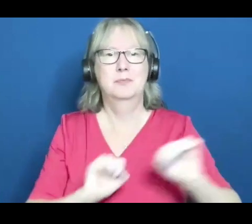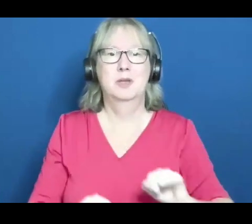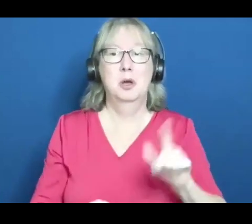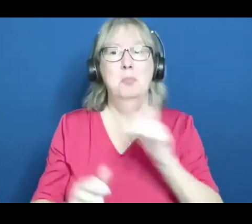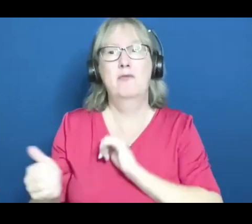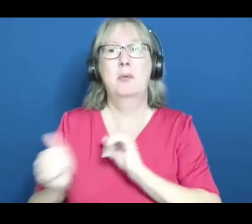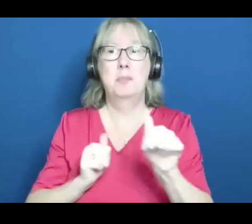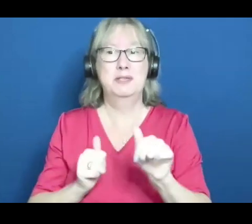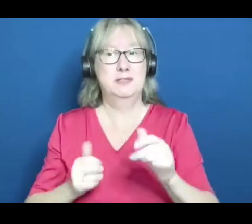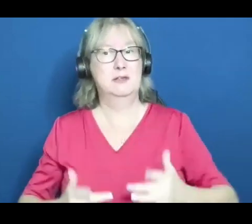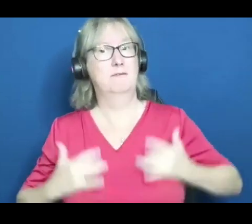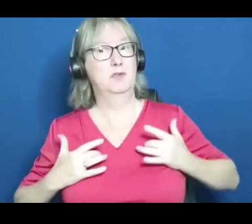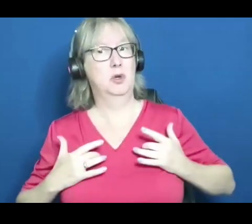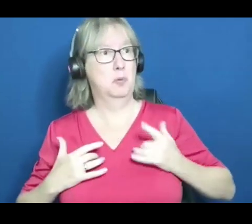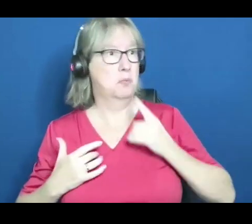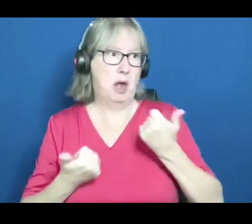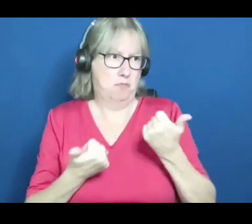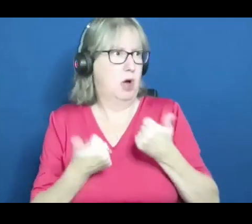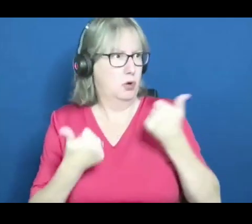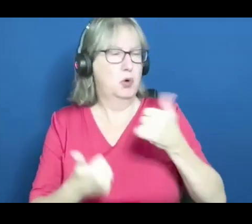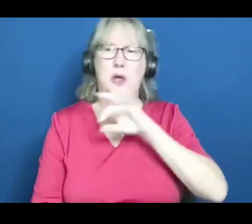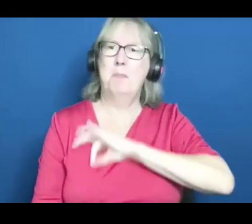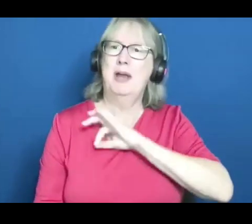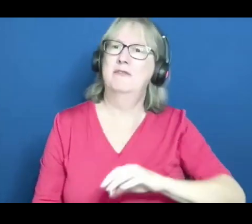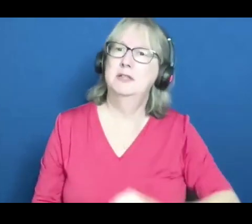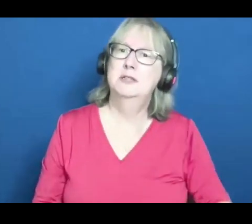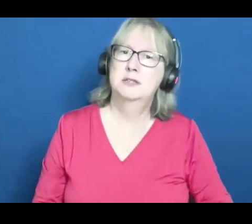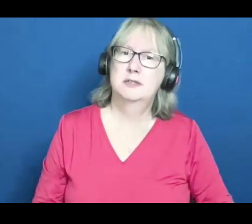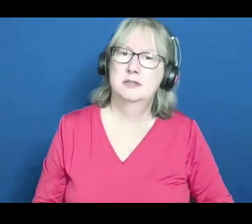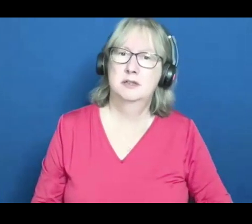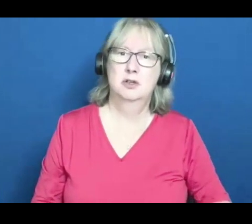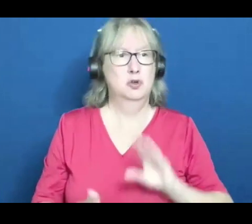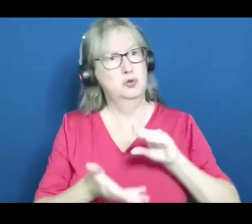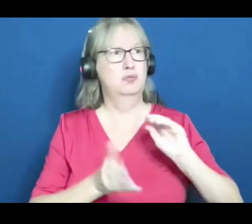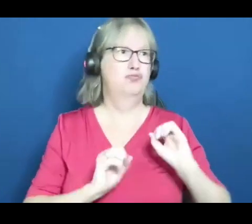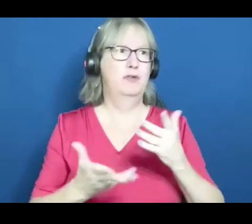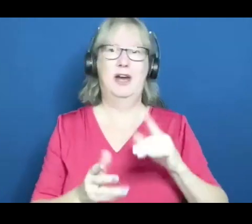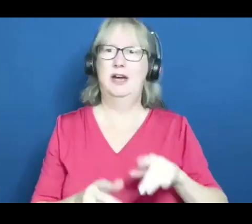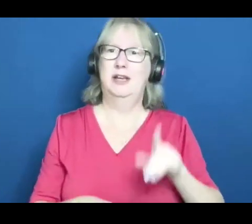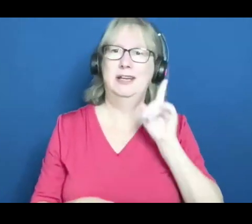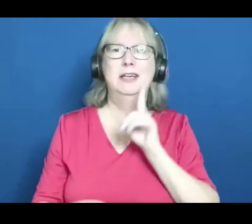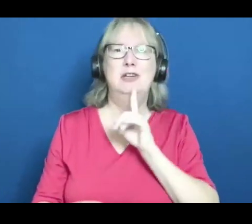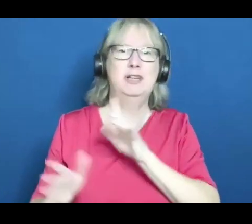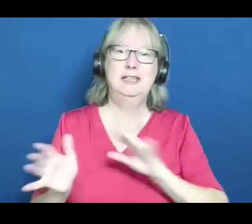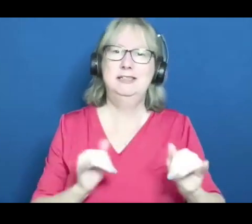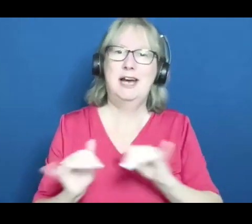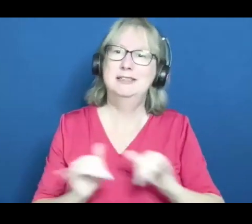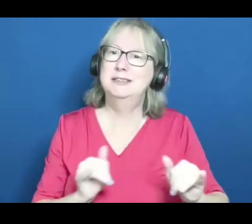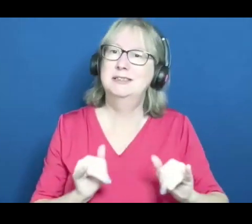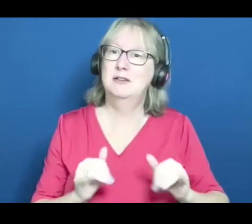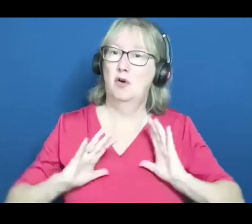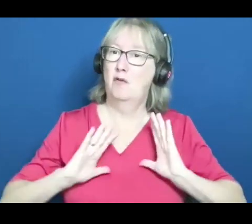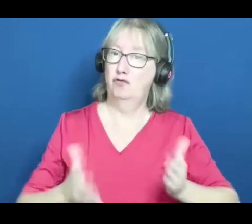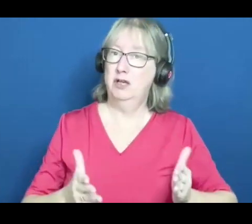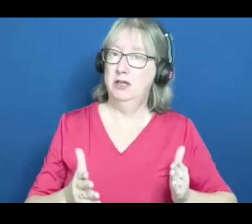view. Certainly, you know, another string to the bow, another benefit that a company can offer, and maybe